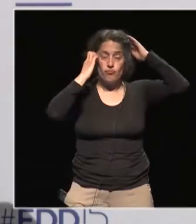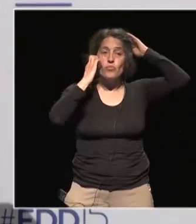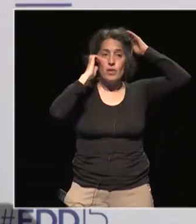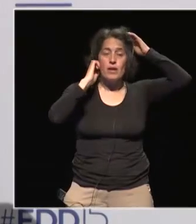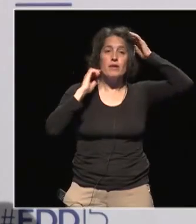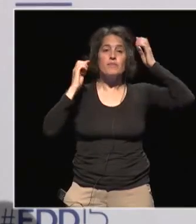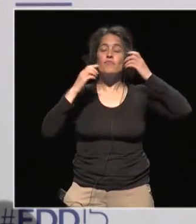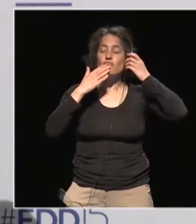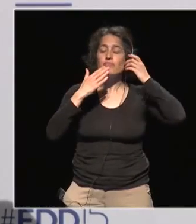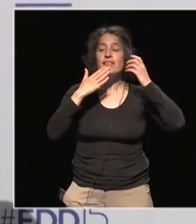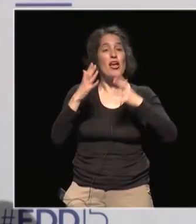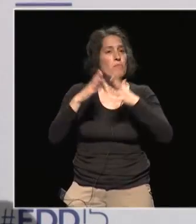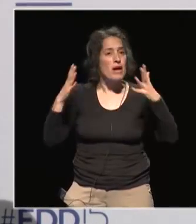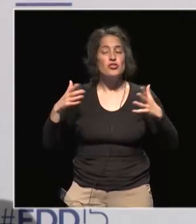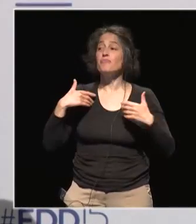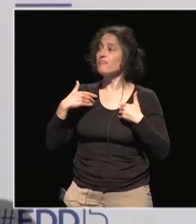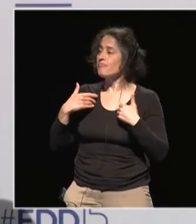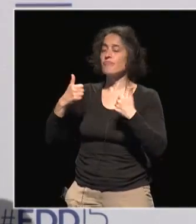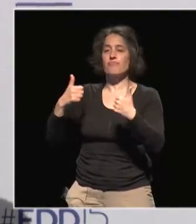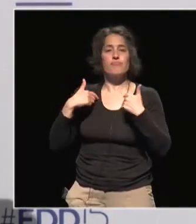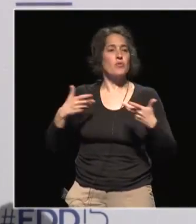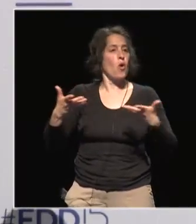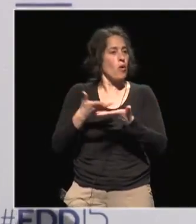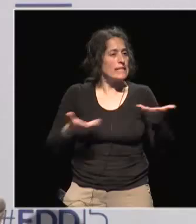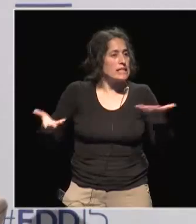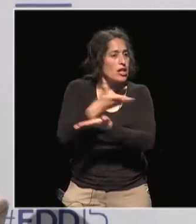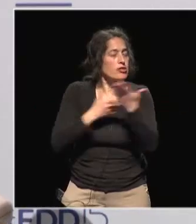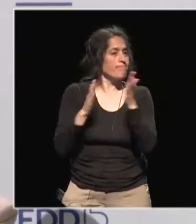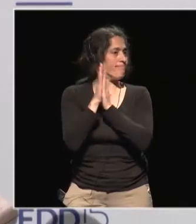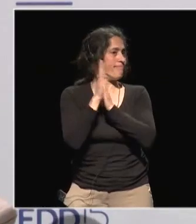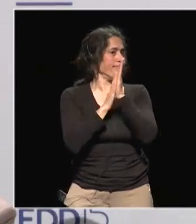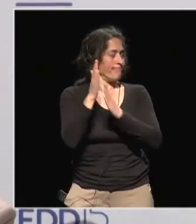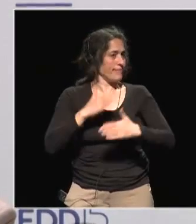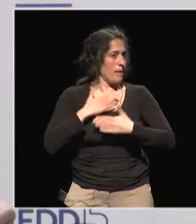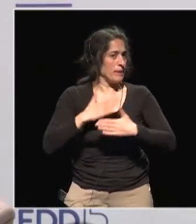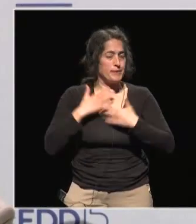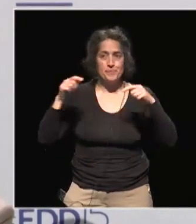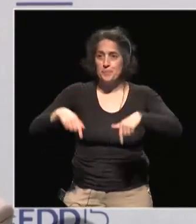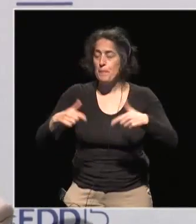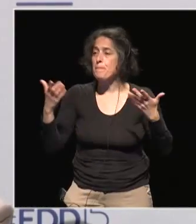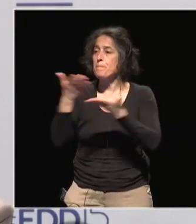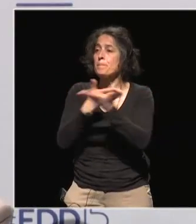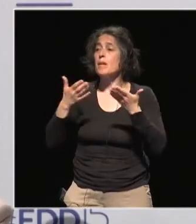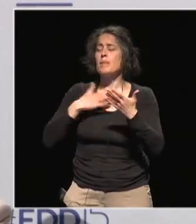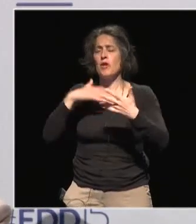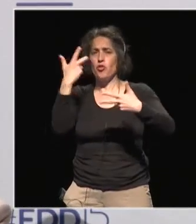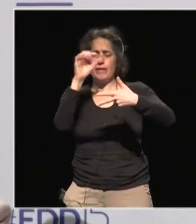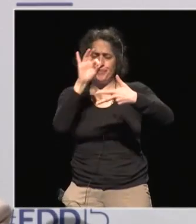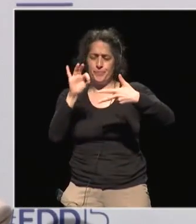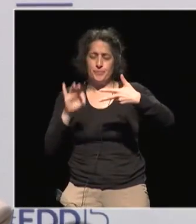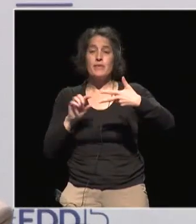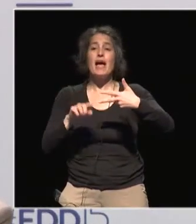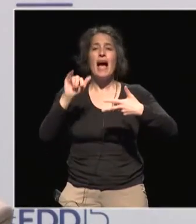Thank you very much. This is a very welcome discussion. And I would like to make 3 short points. You mentioned the